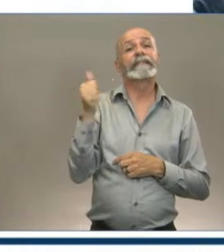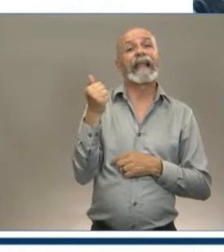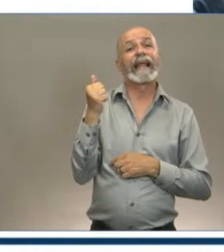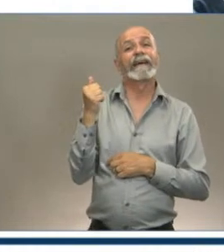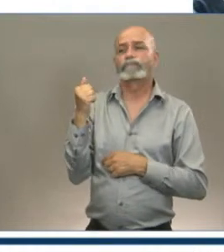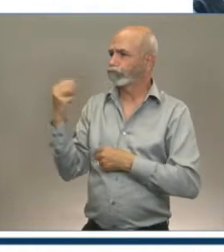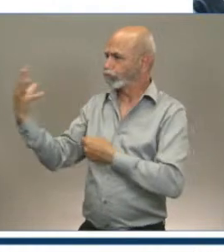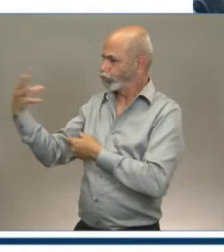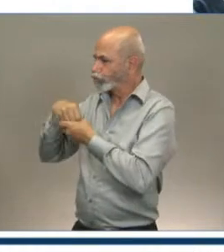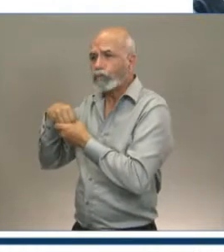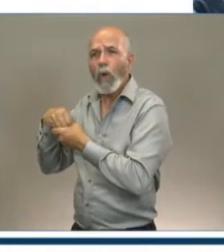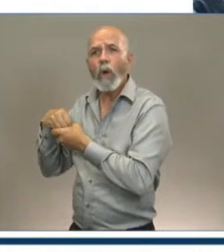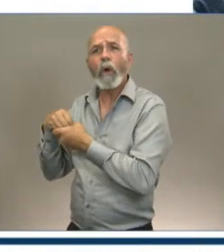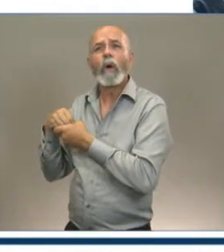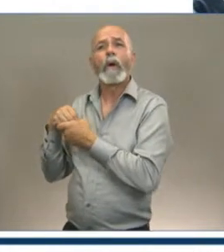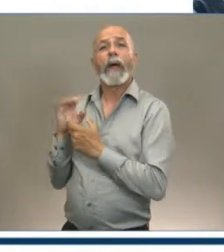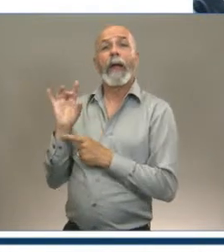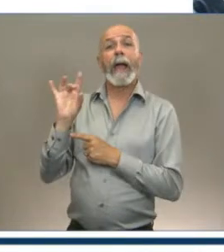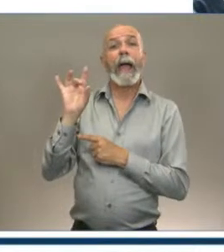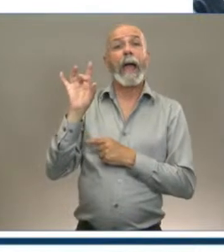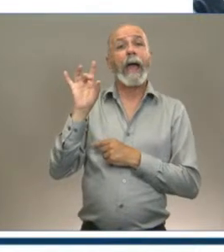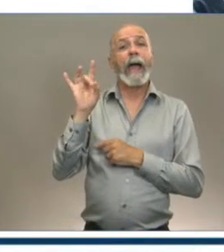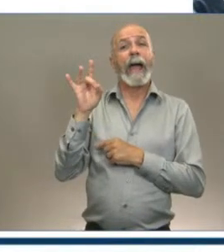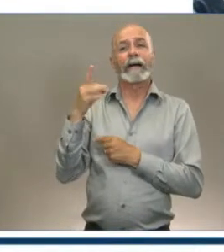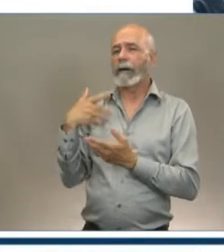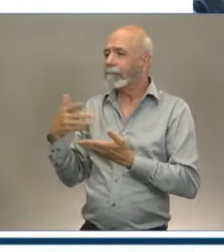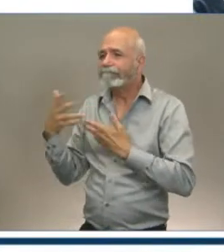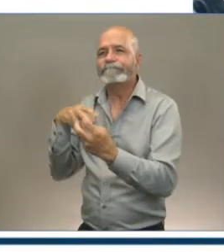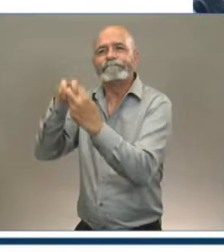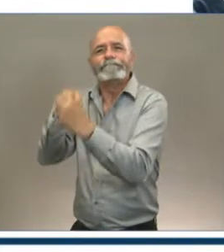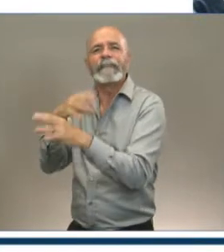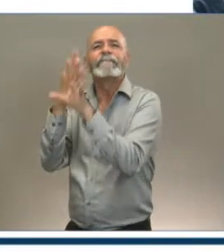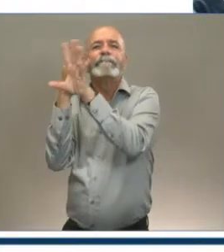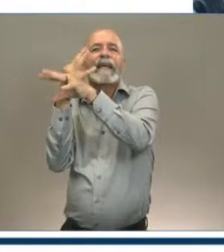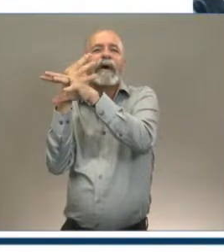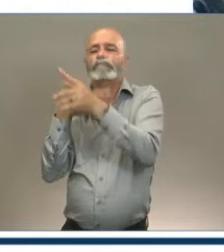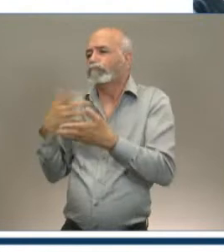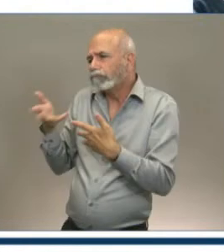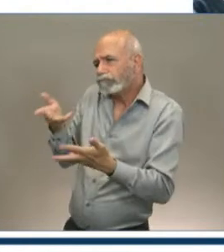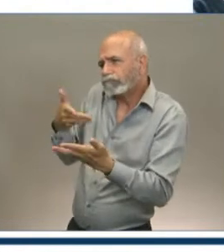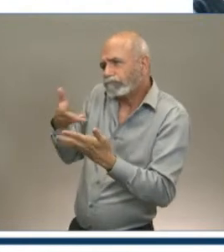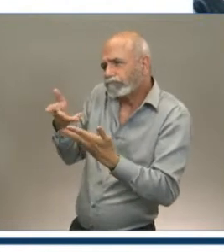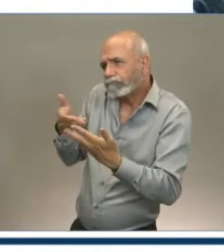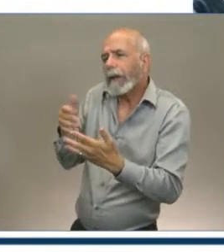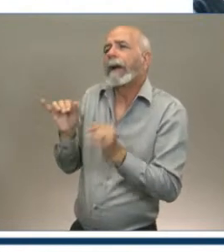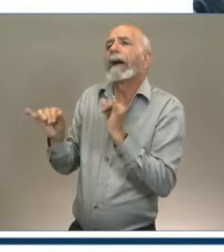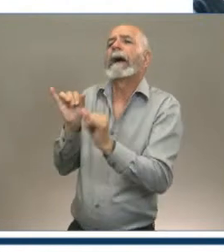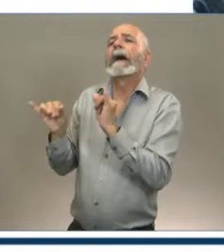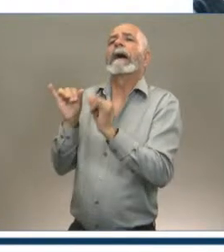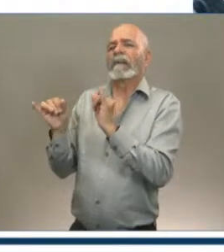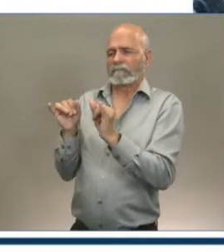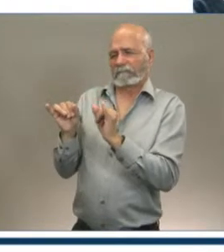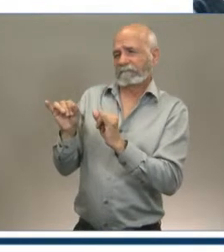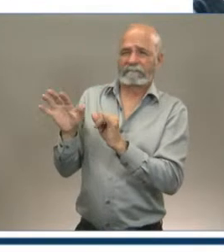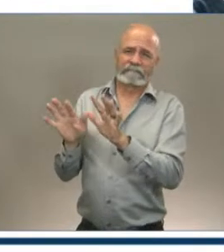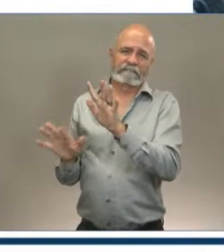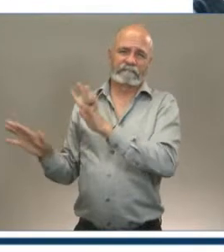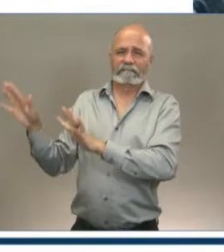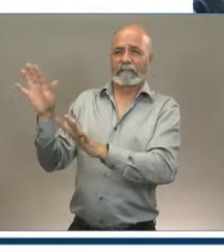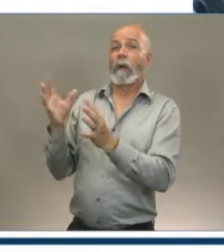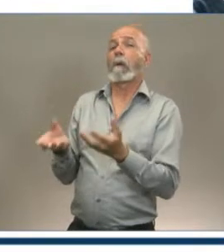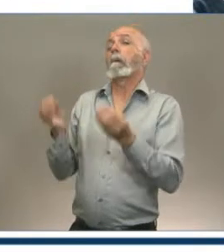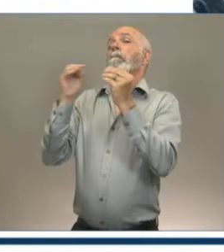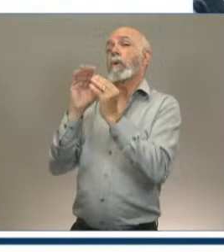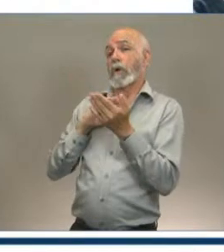those people have had their initial virtual consultations with a participating primary care provider. We expect this initiative will expand to additional communities after